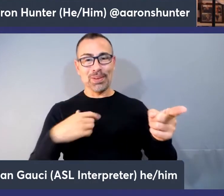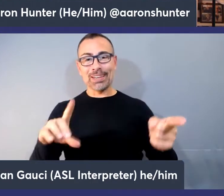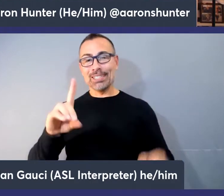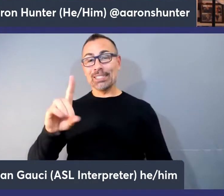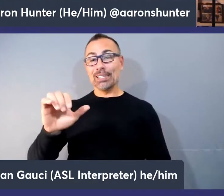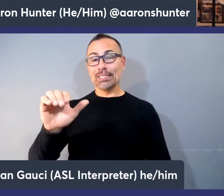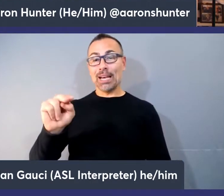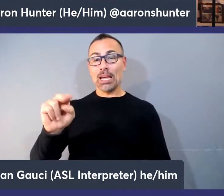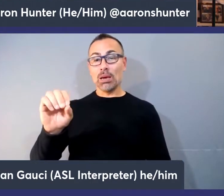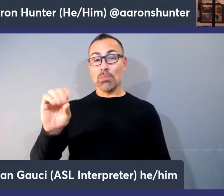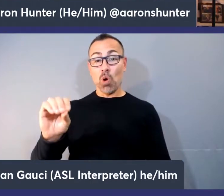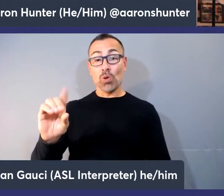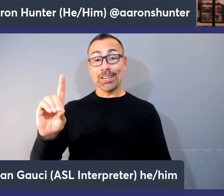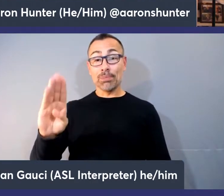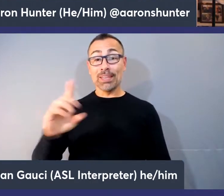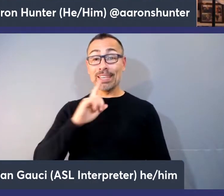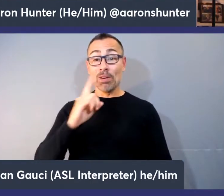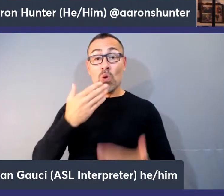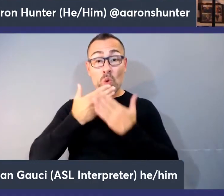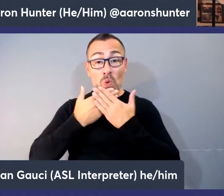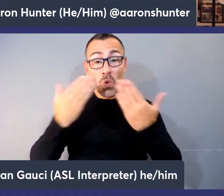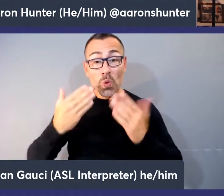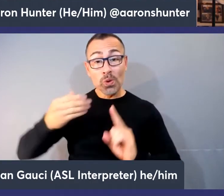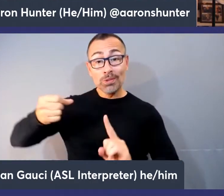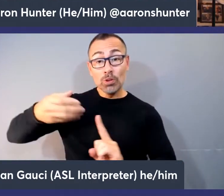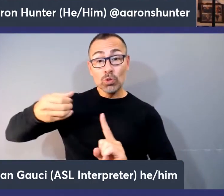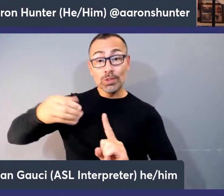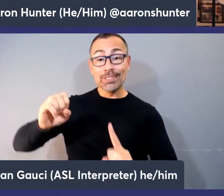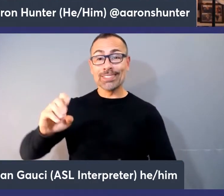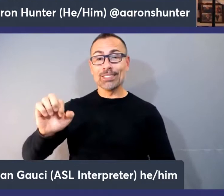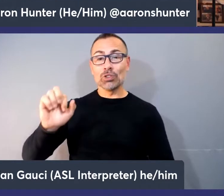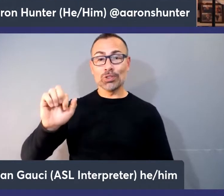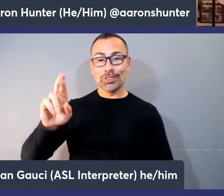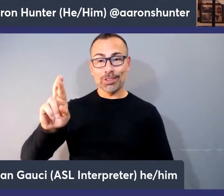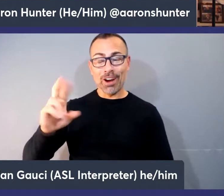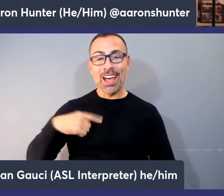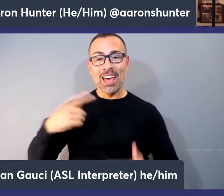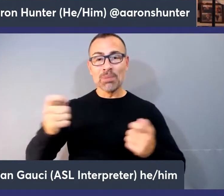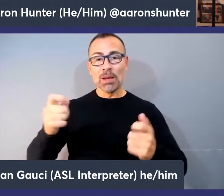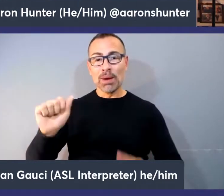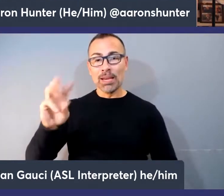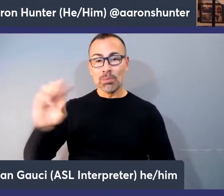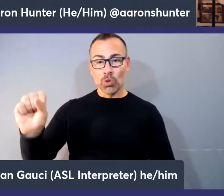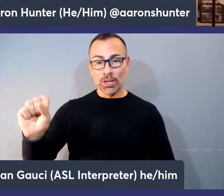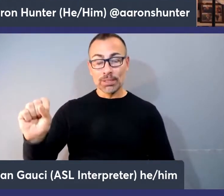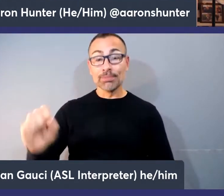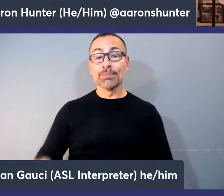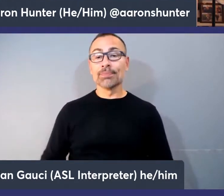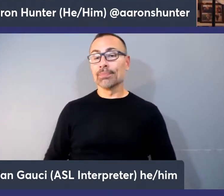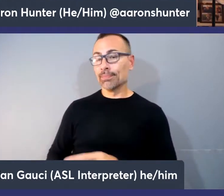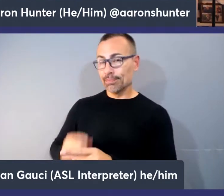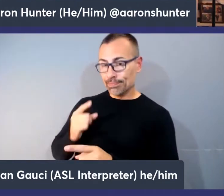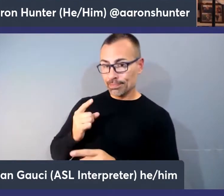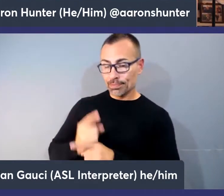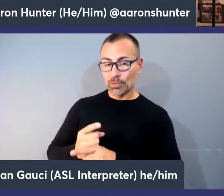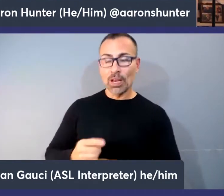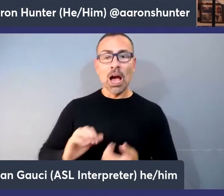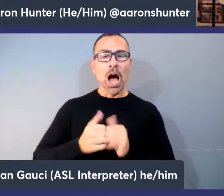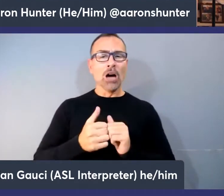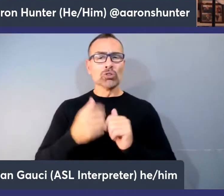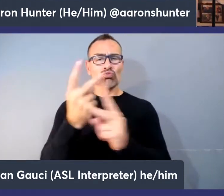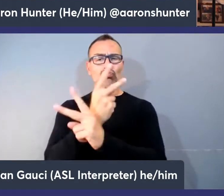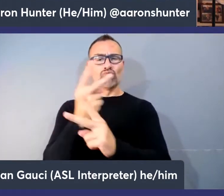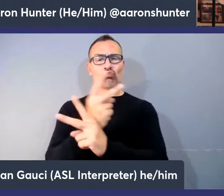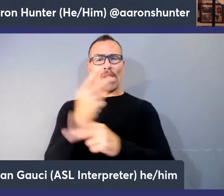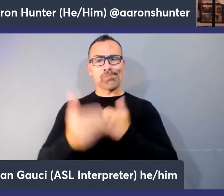by AWS. Yes. So how would you track the progress of your bulk import? You know, because I'm a